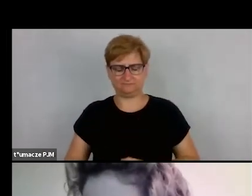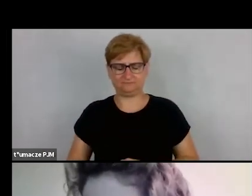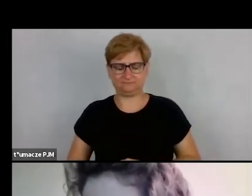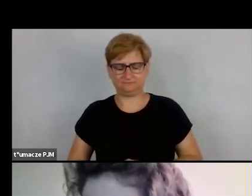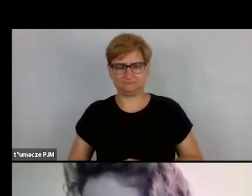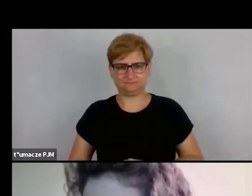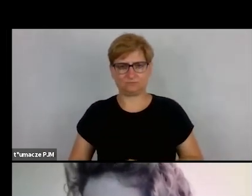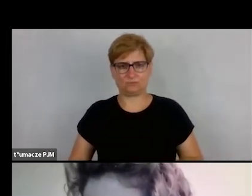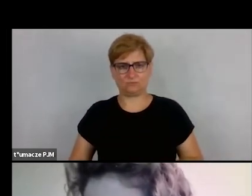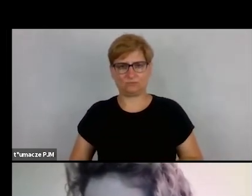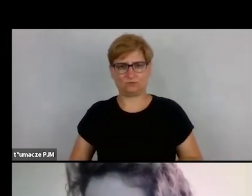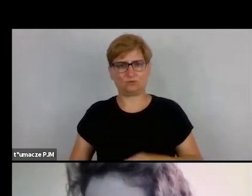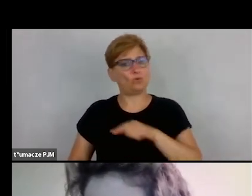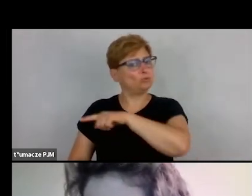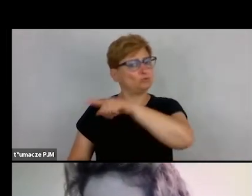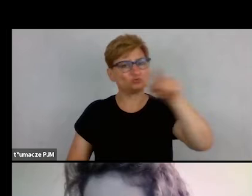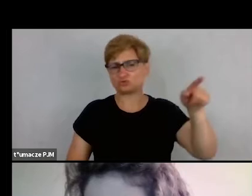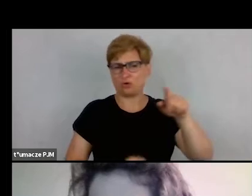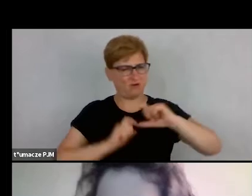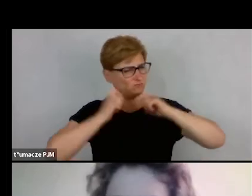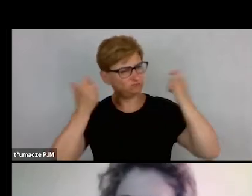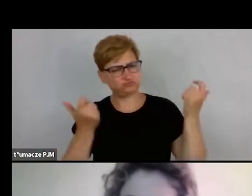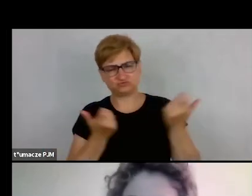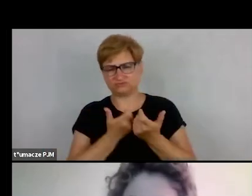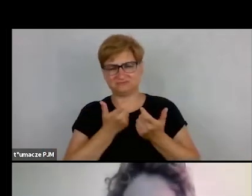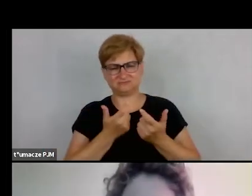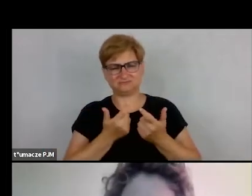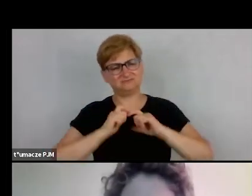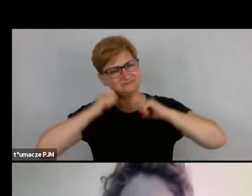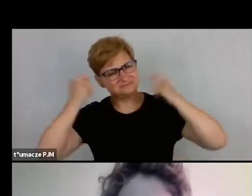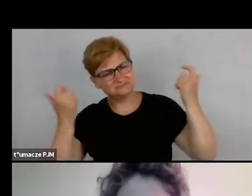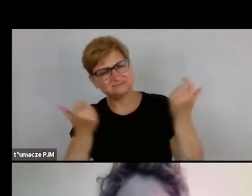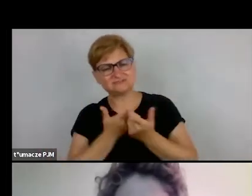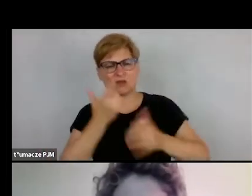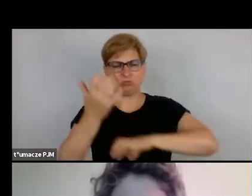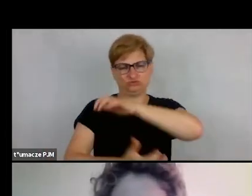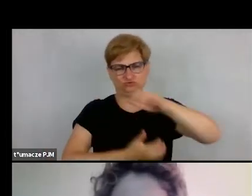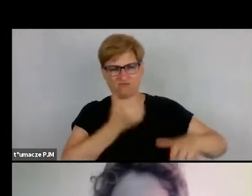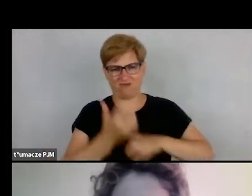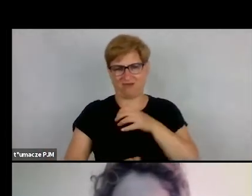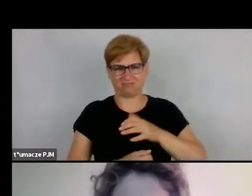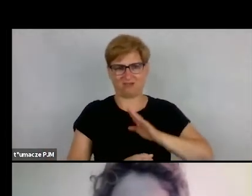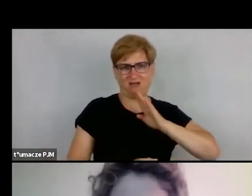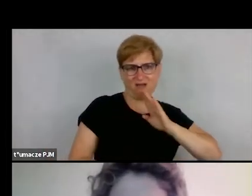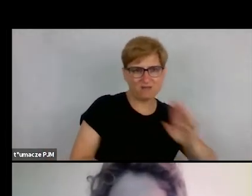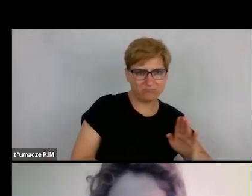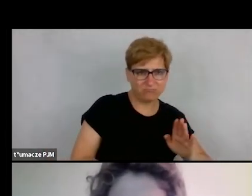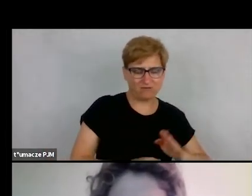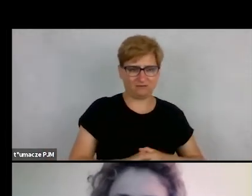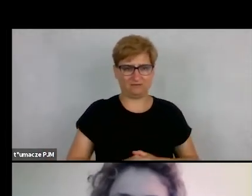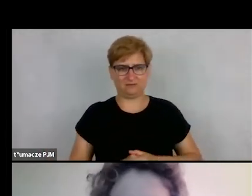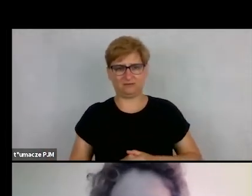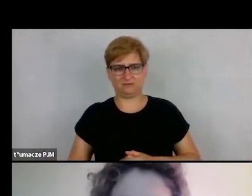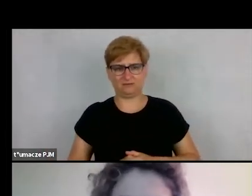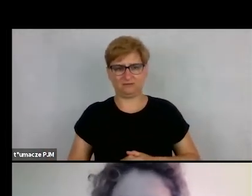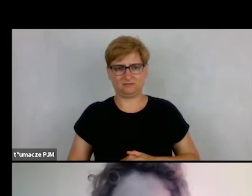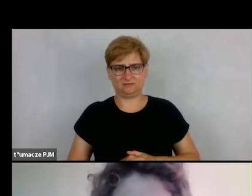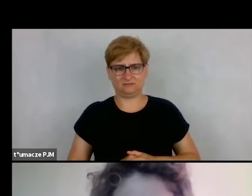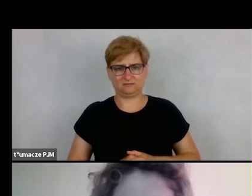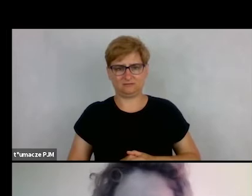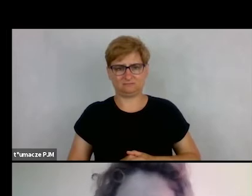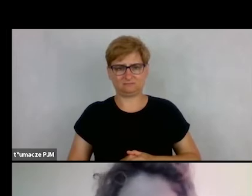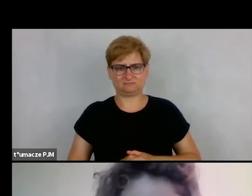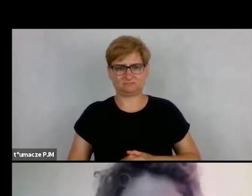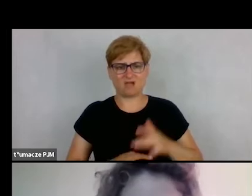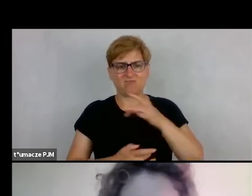that very, you know, visibly with the Trump administration. In Hungary, certainly you've had your own